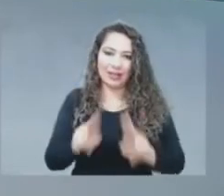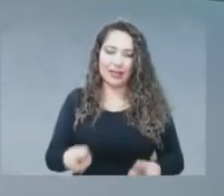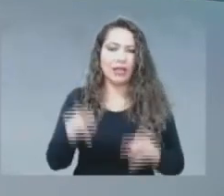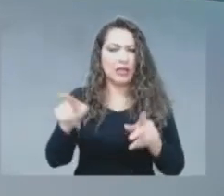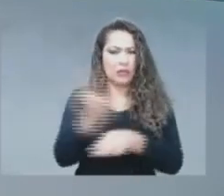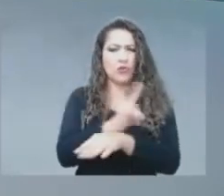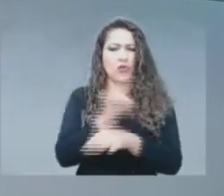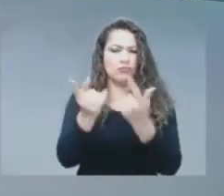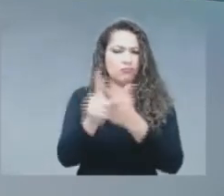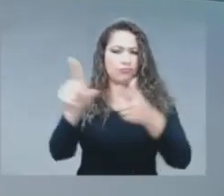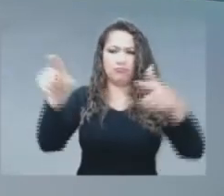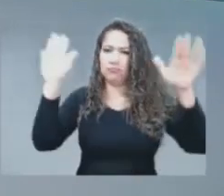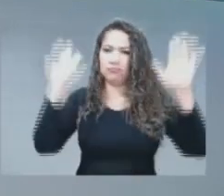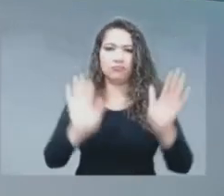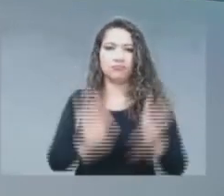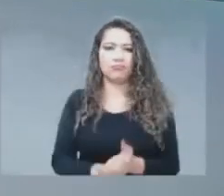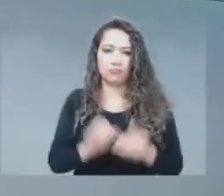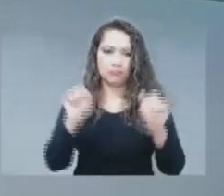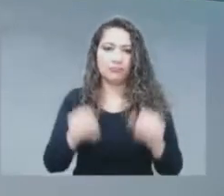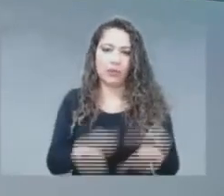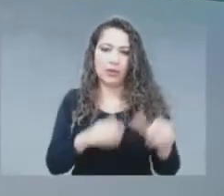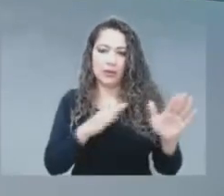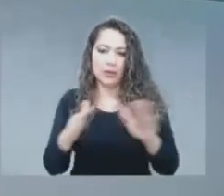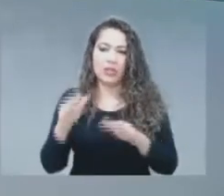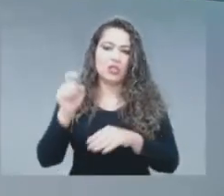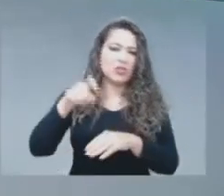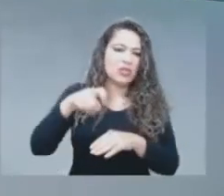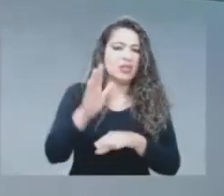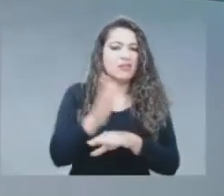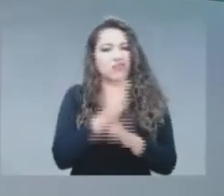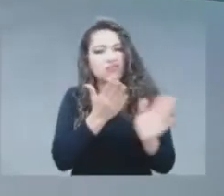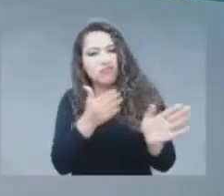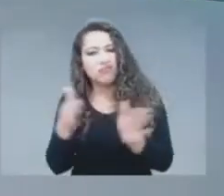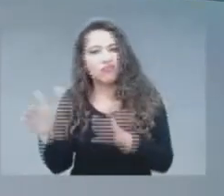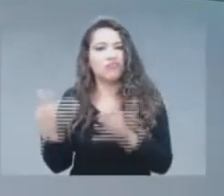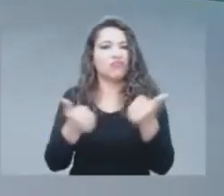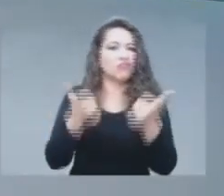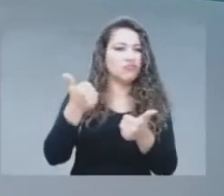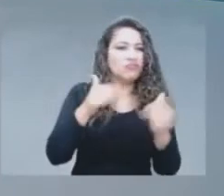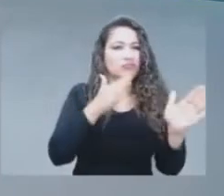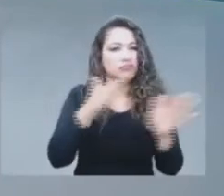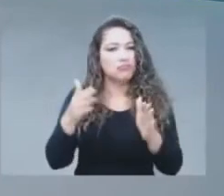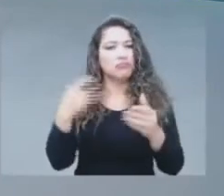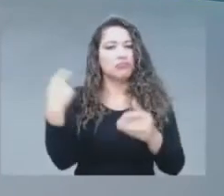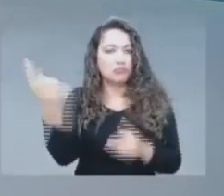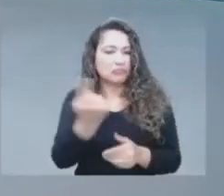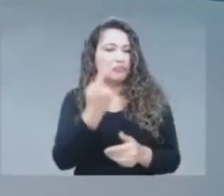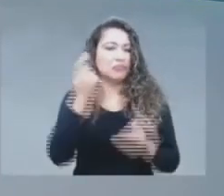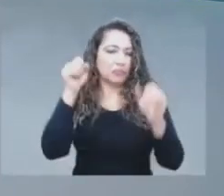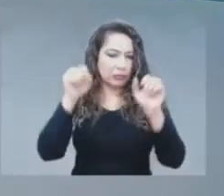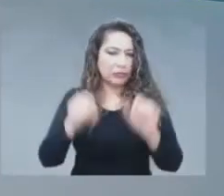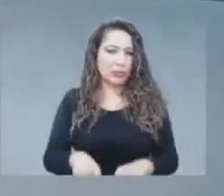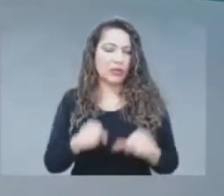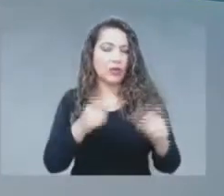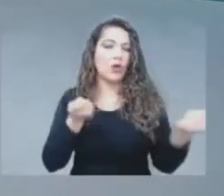that is a free use, that spectrum, that is non-licensed. It's not necessary to have an authorization or